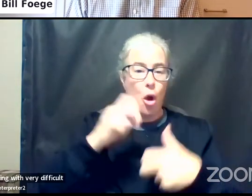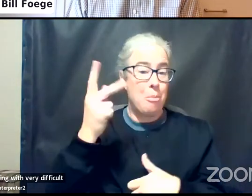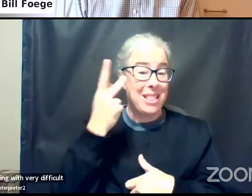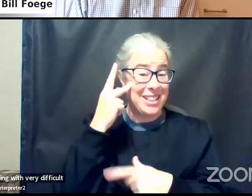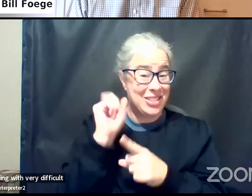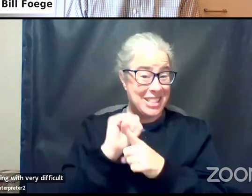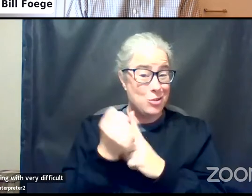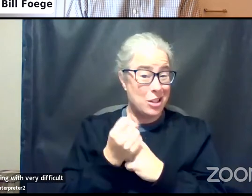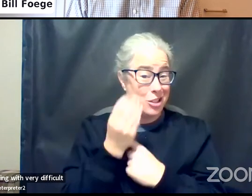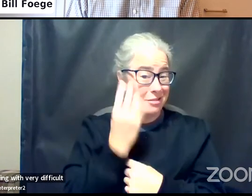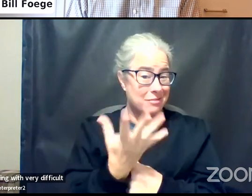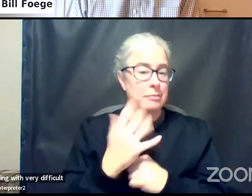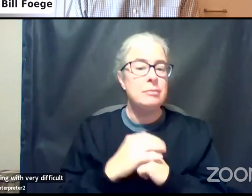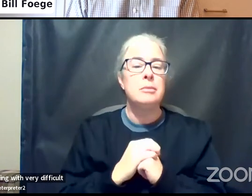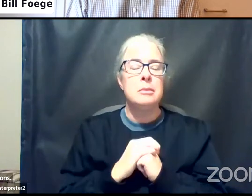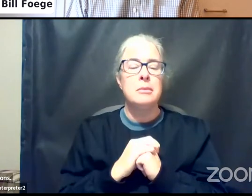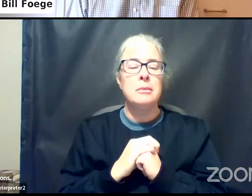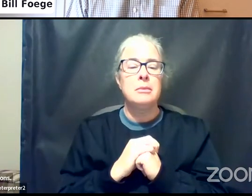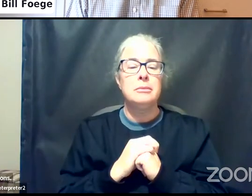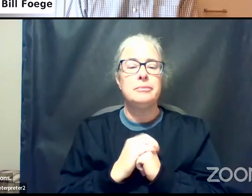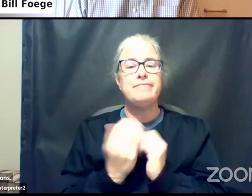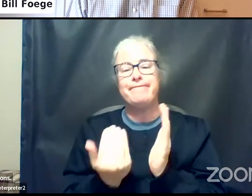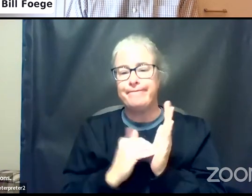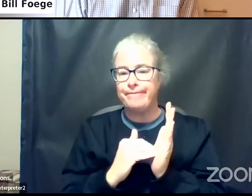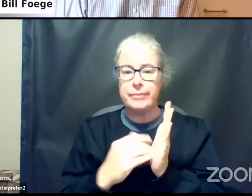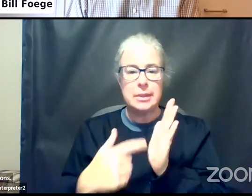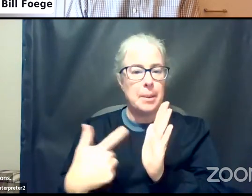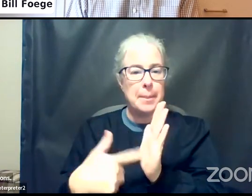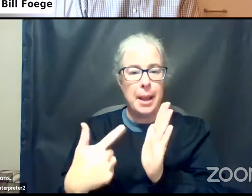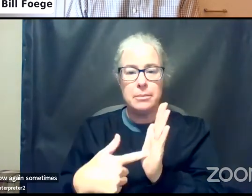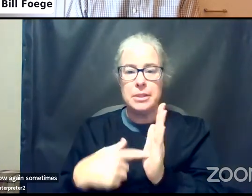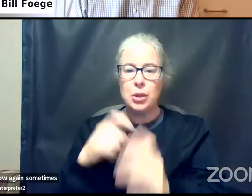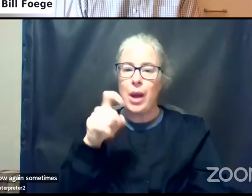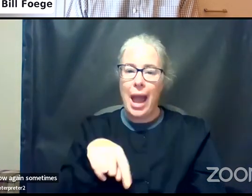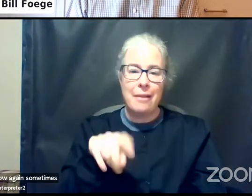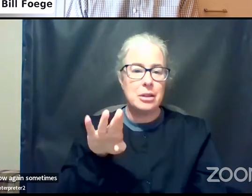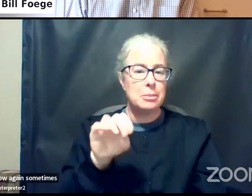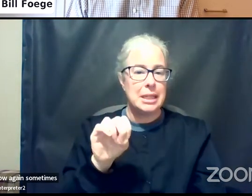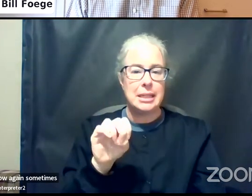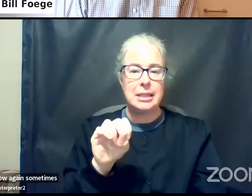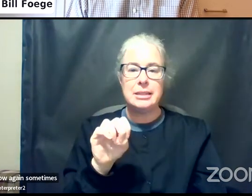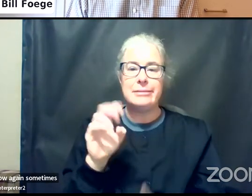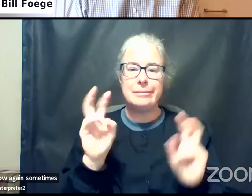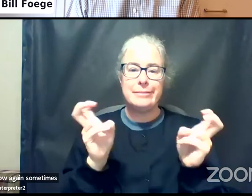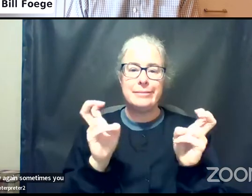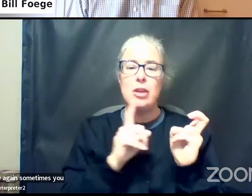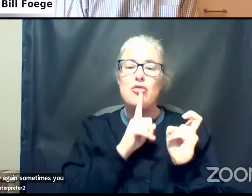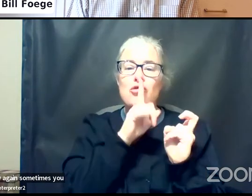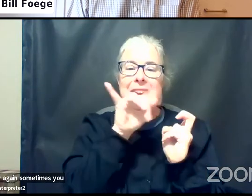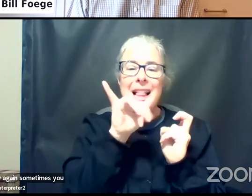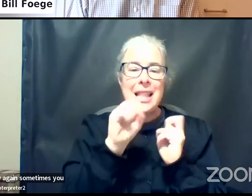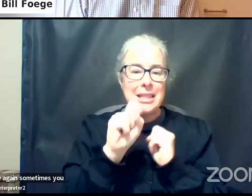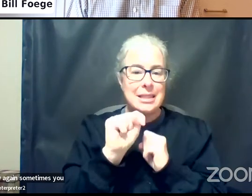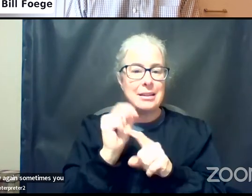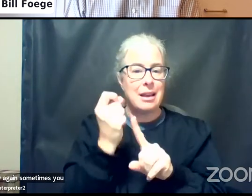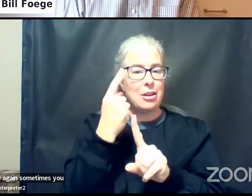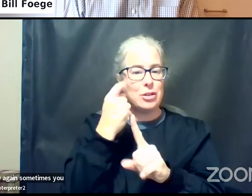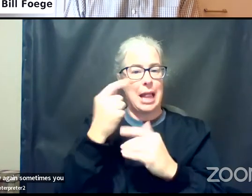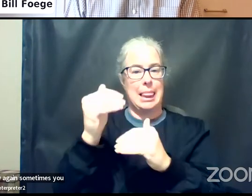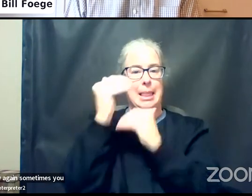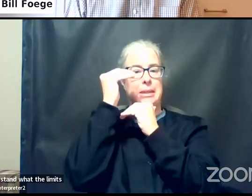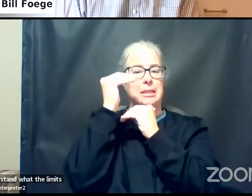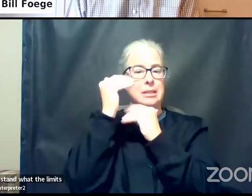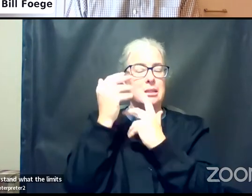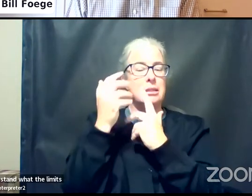situations and you know again sometimes you have to be the realist and understand what the limits are